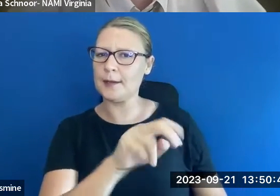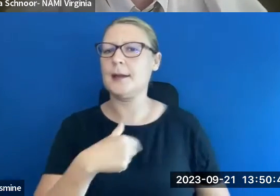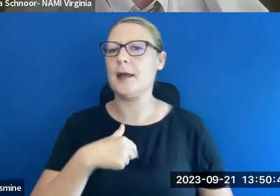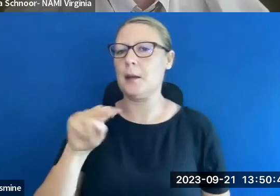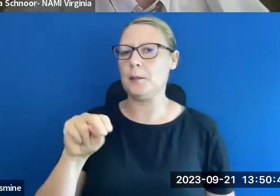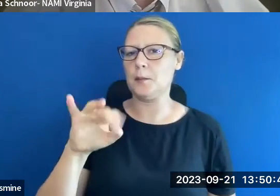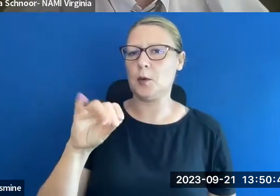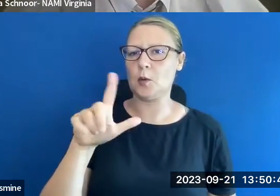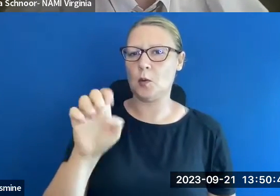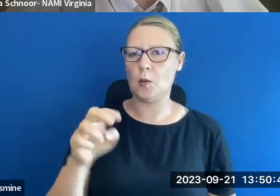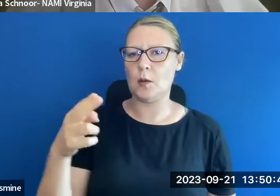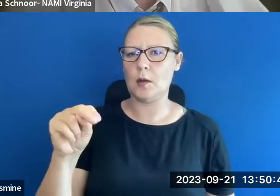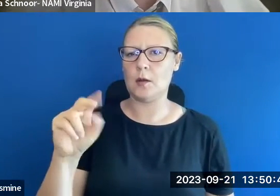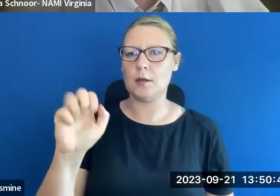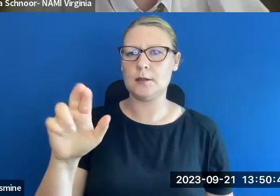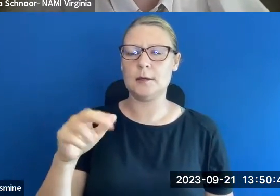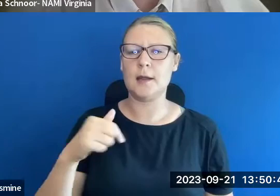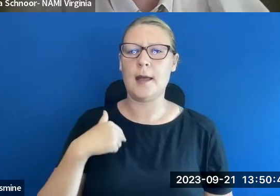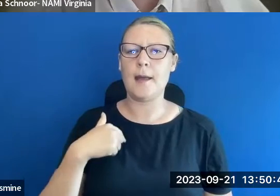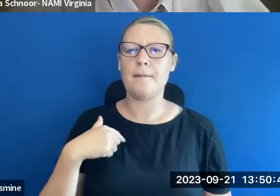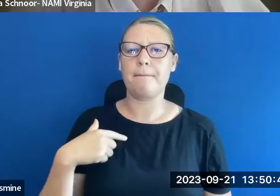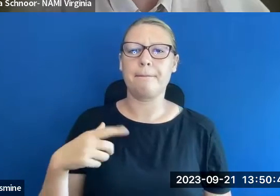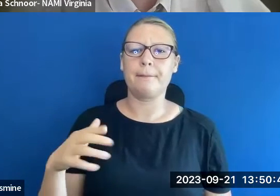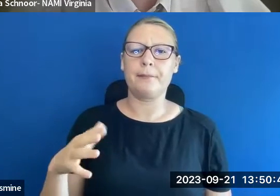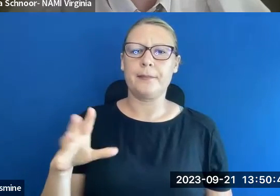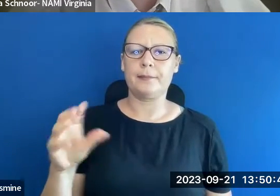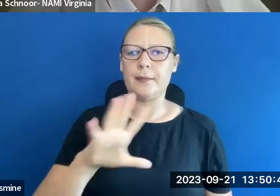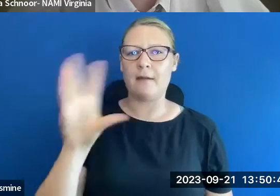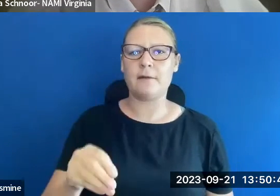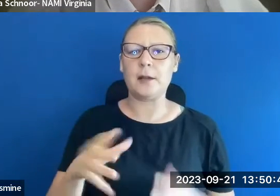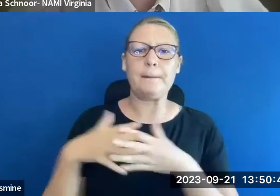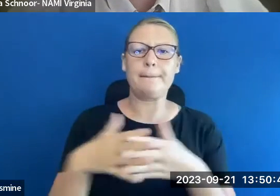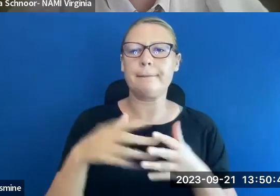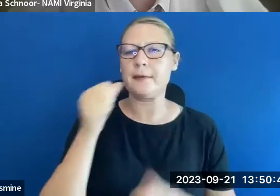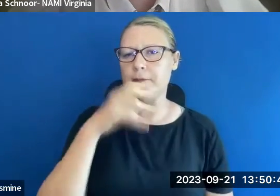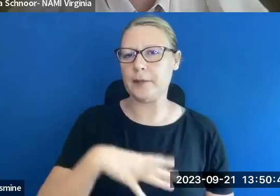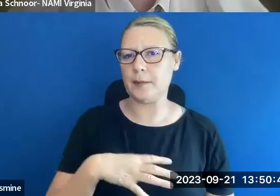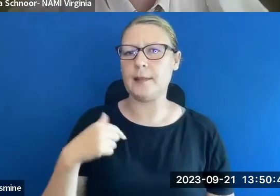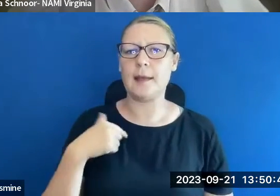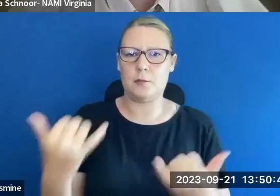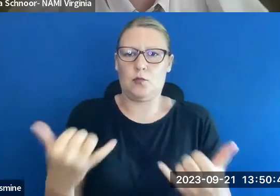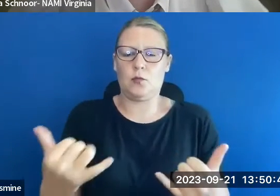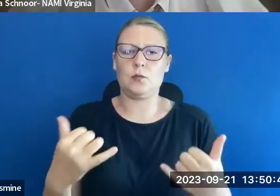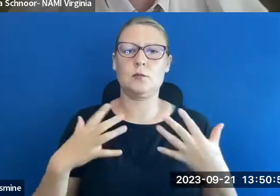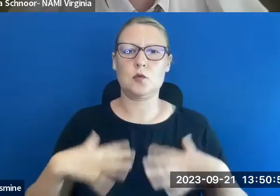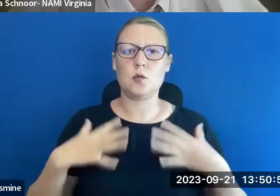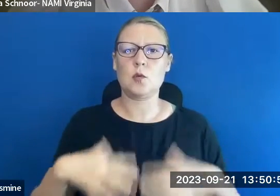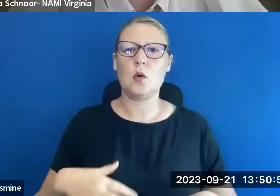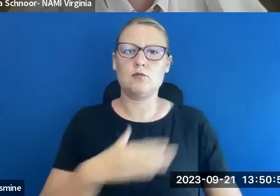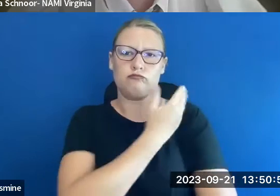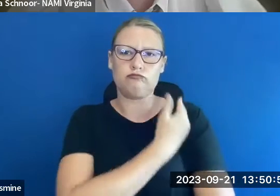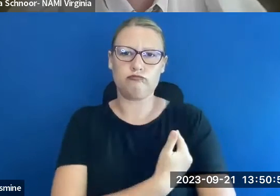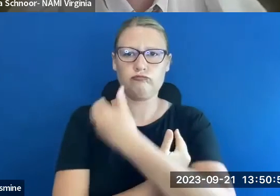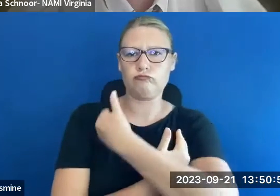Hunter. I am an African-American female who is currently wearing a sleeveless shirt,